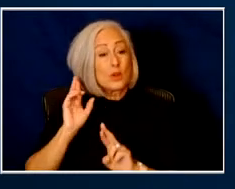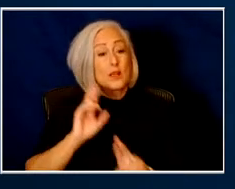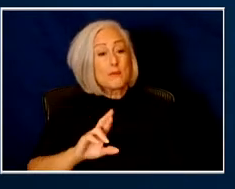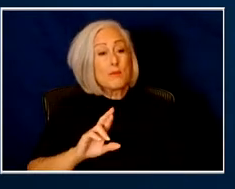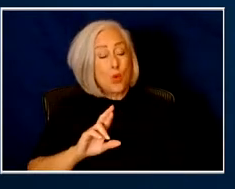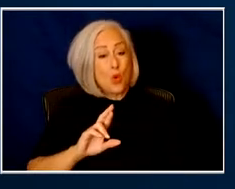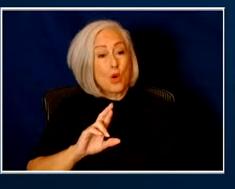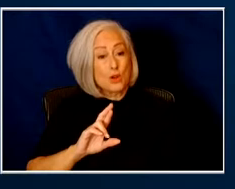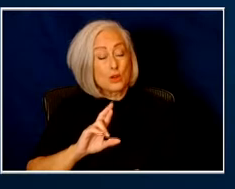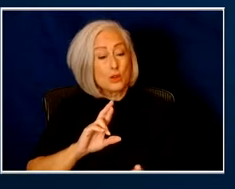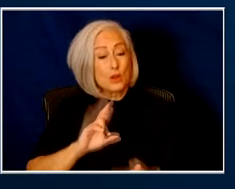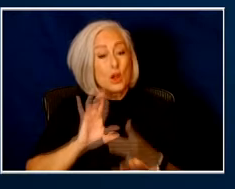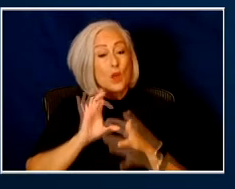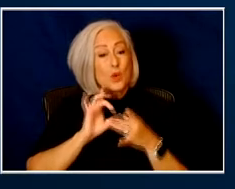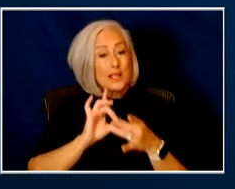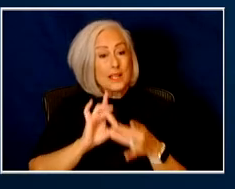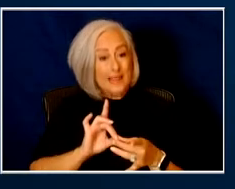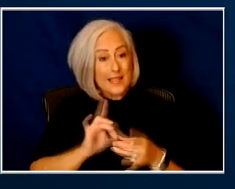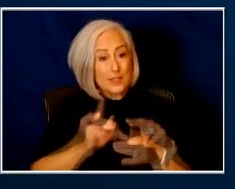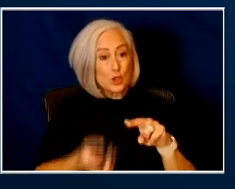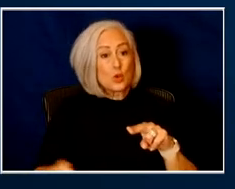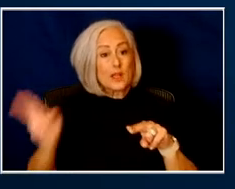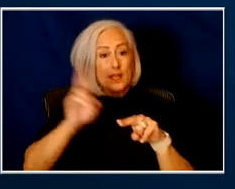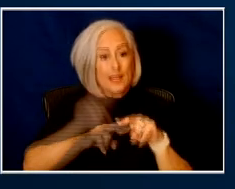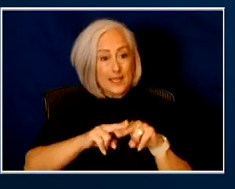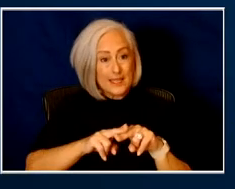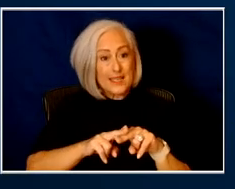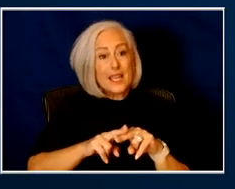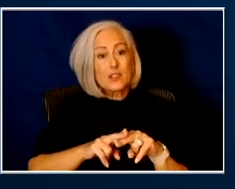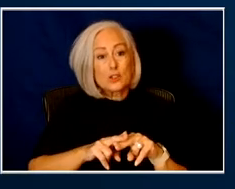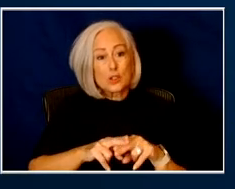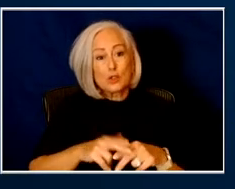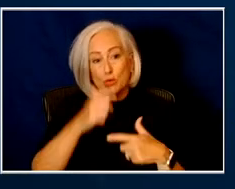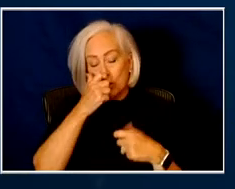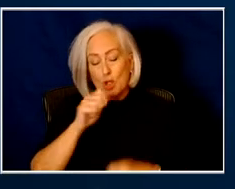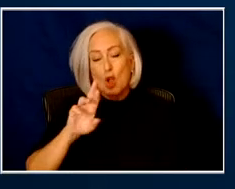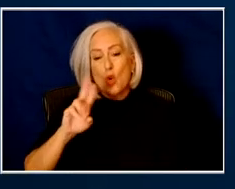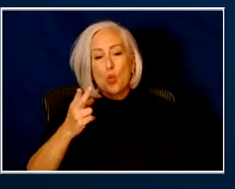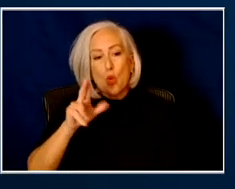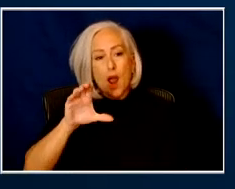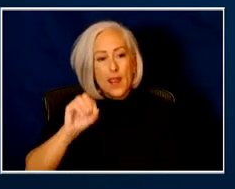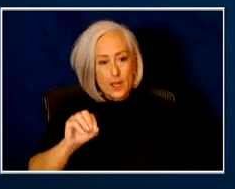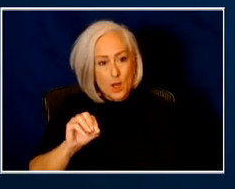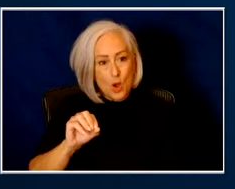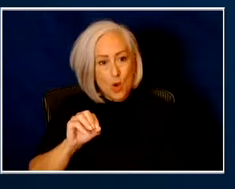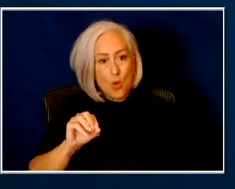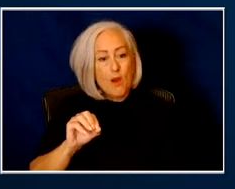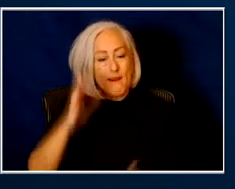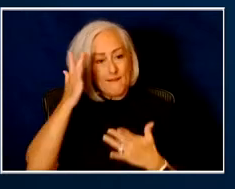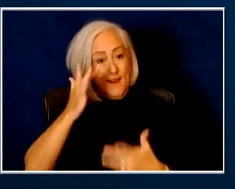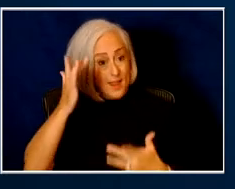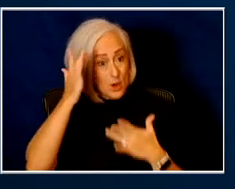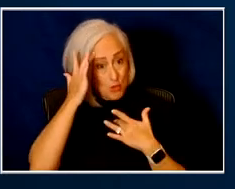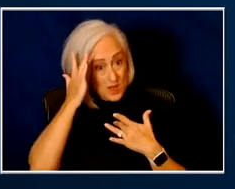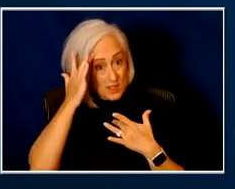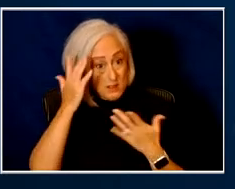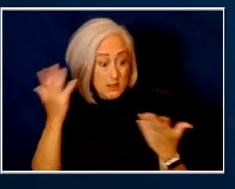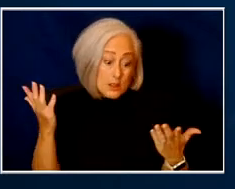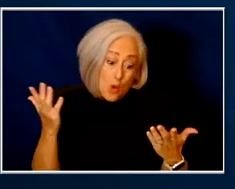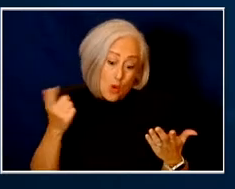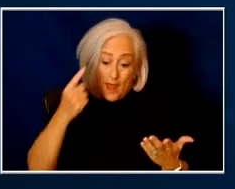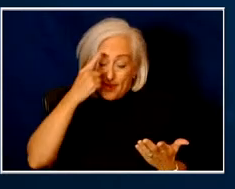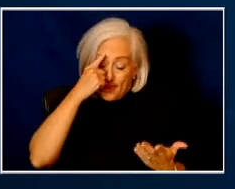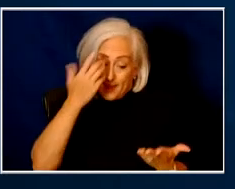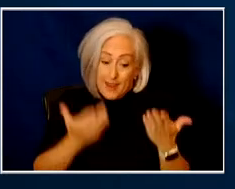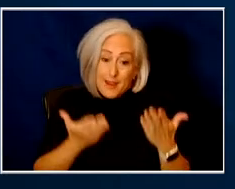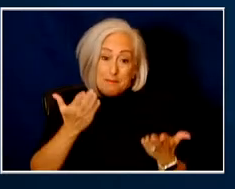um uh Rhino or enterovirus D68 as well so you know I think I think it could be difficult for both adults